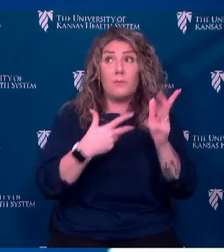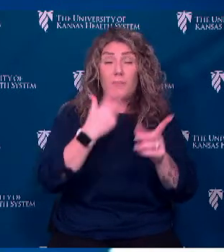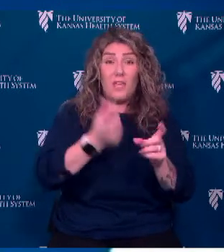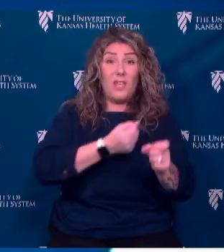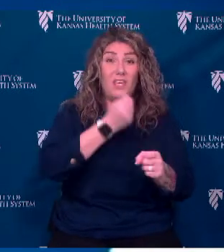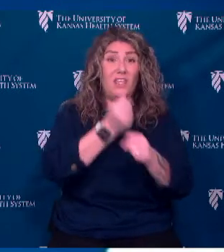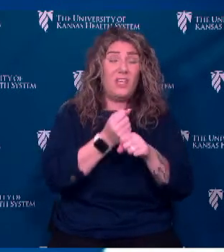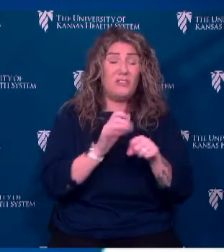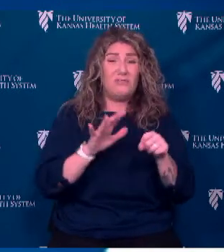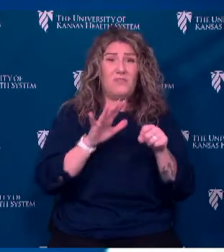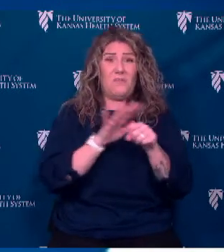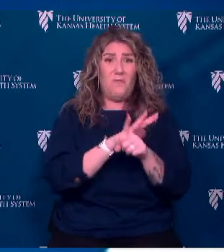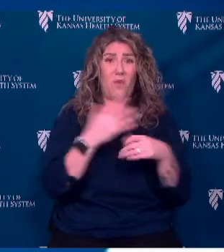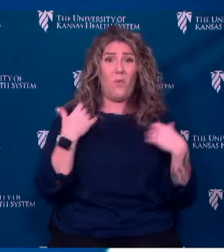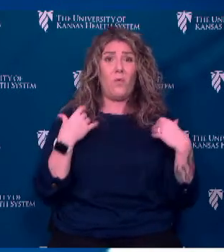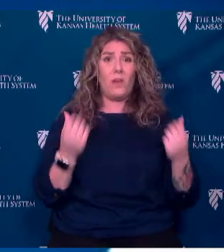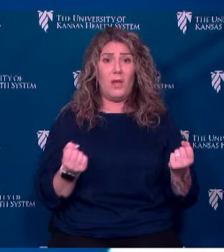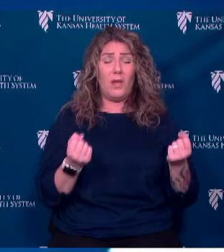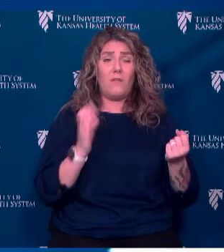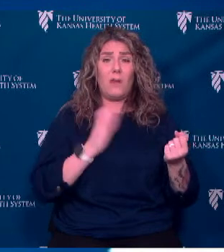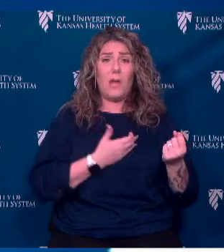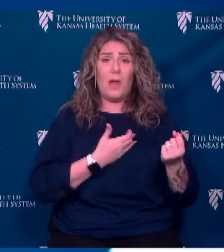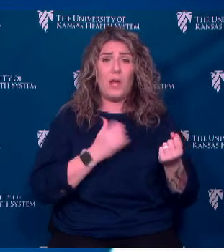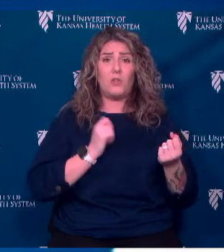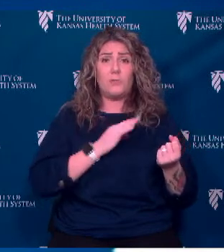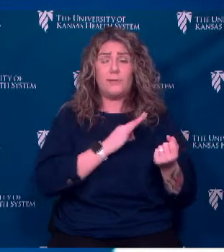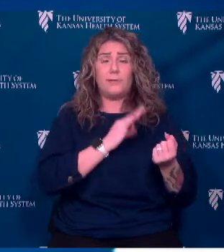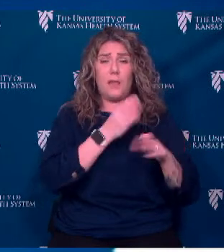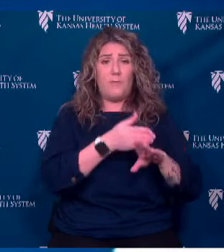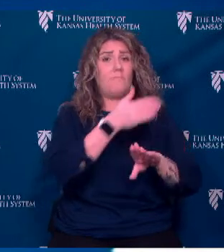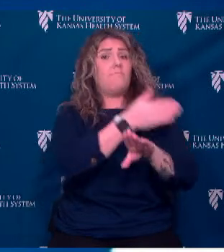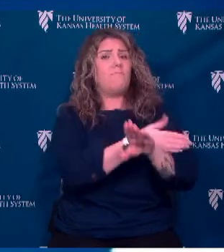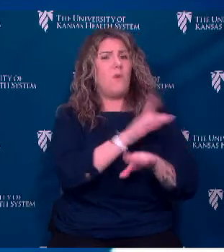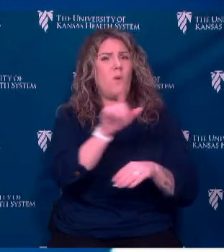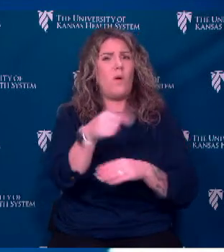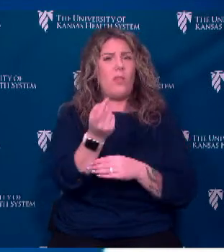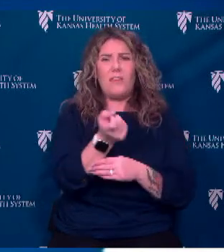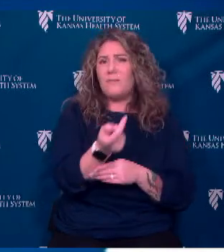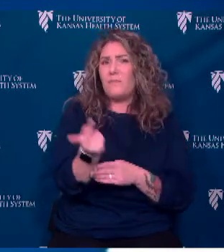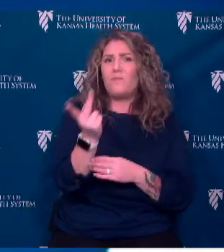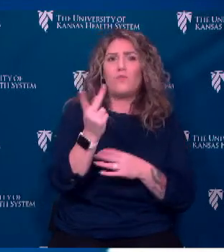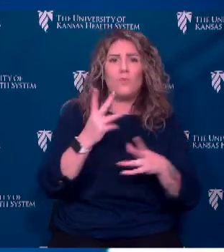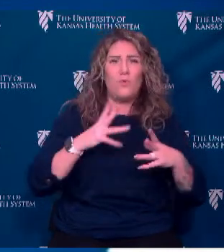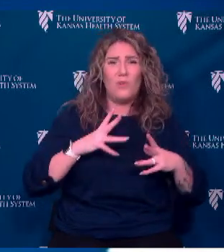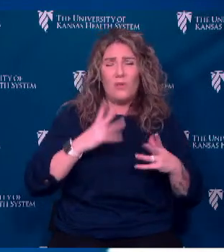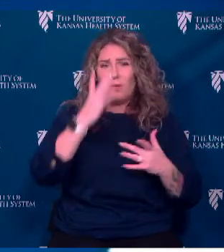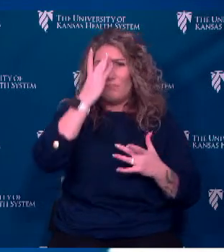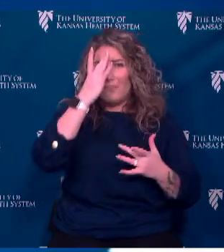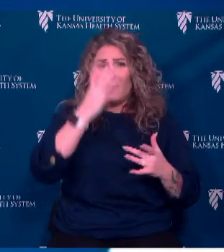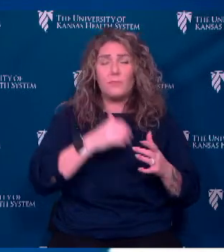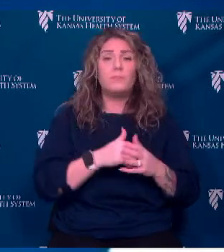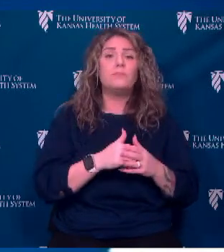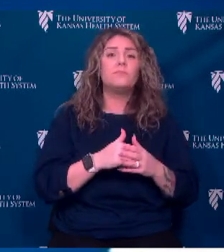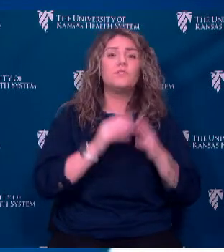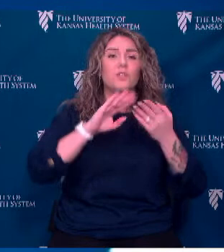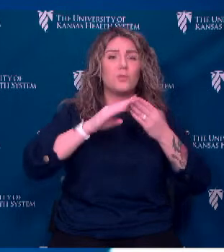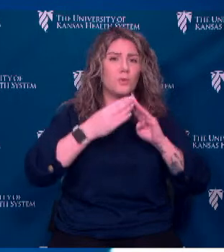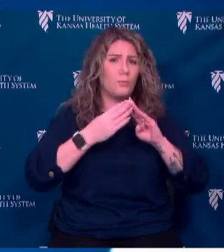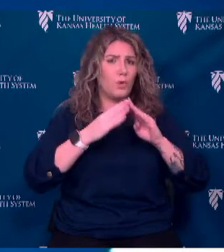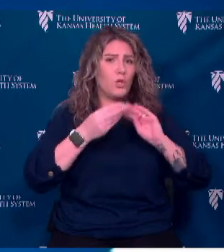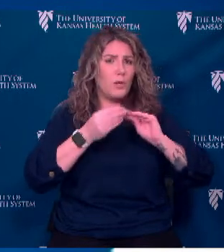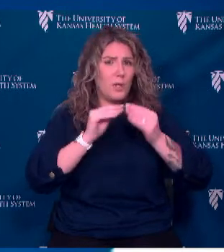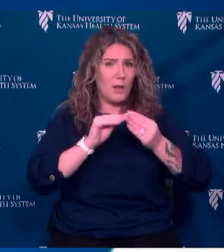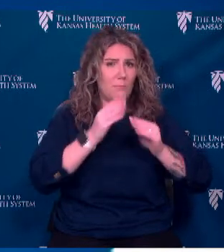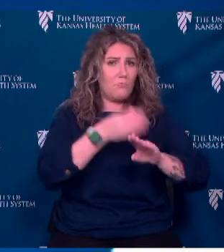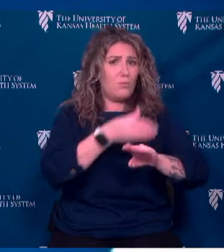complete recovery. Our staff is much improved. I think we only have a couple out. So that the community, I think numbers are improving.